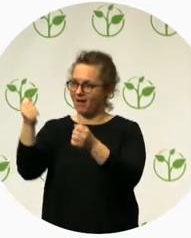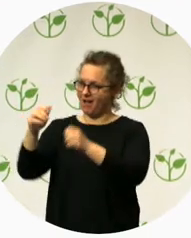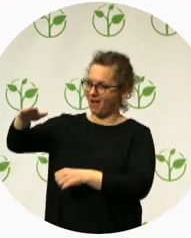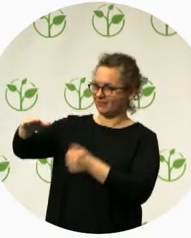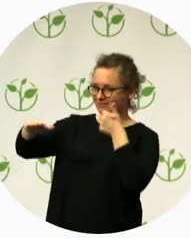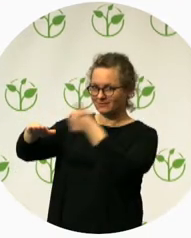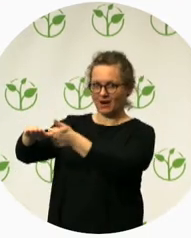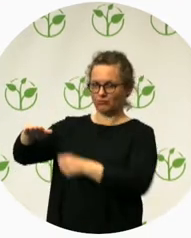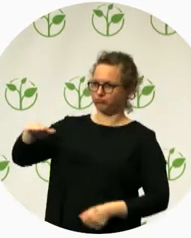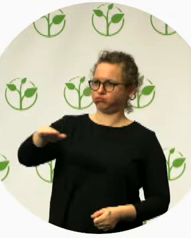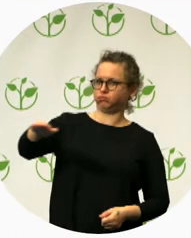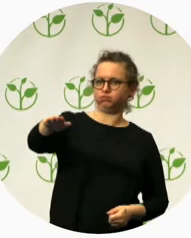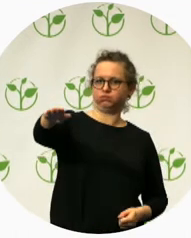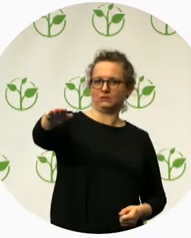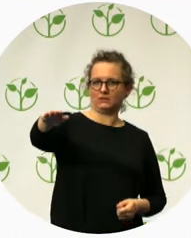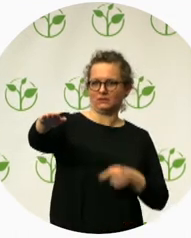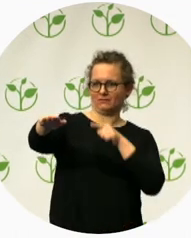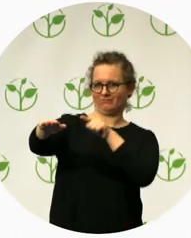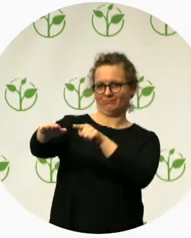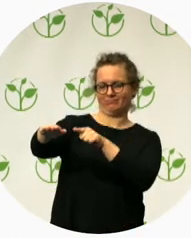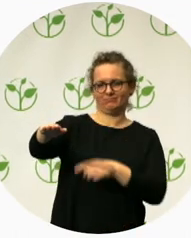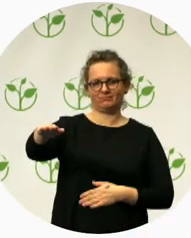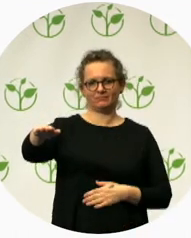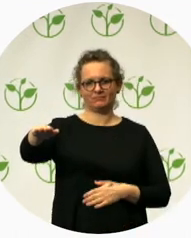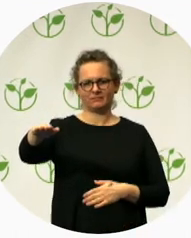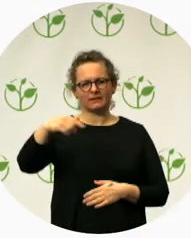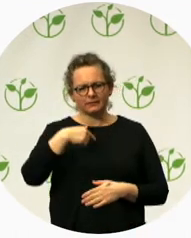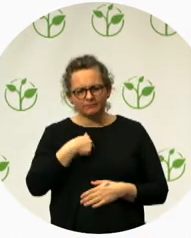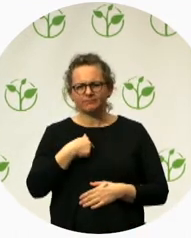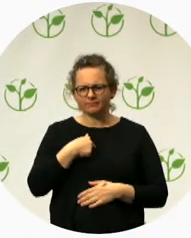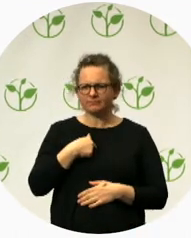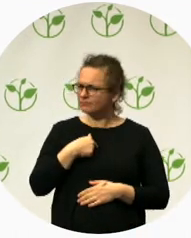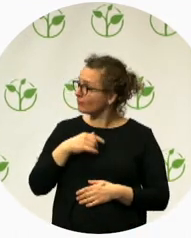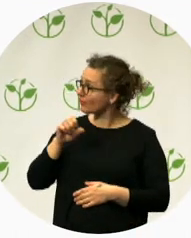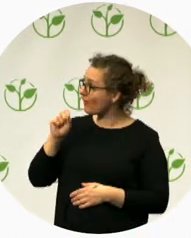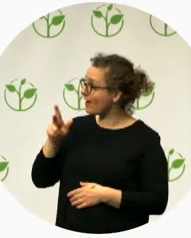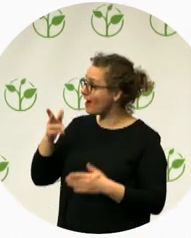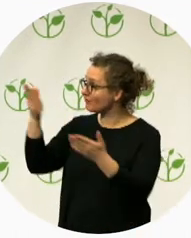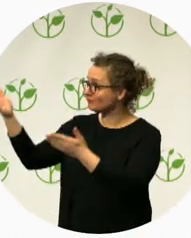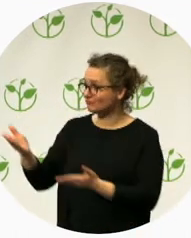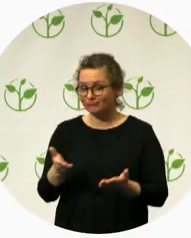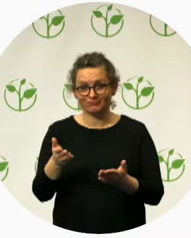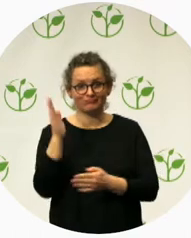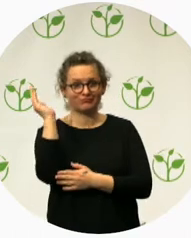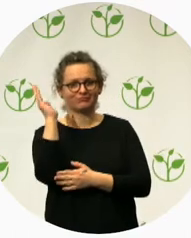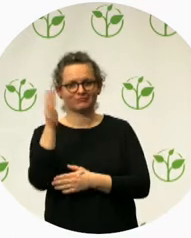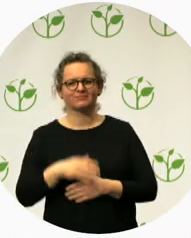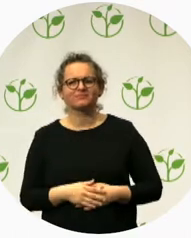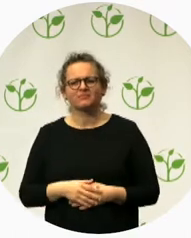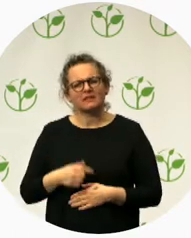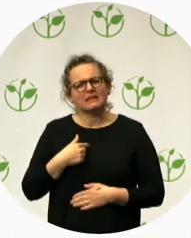Yeah. So I was trying to think of an image to describe something which is actually really quite